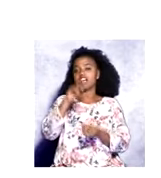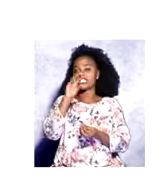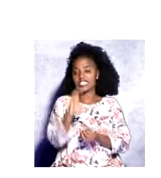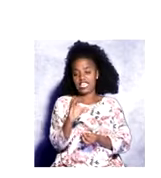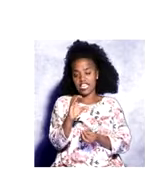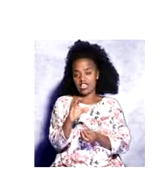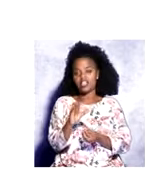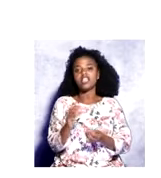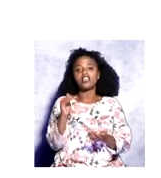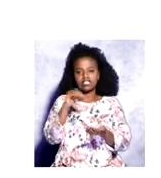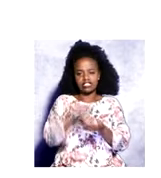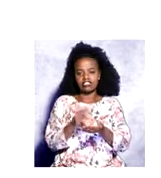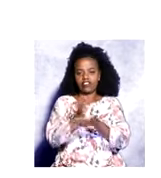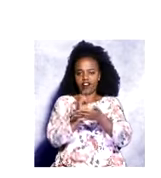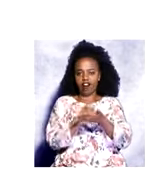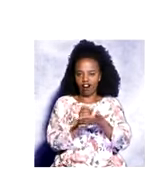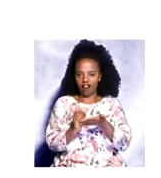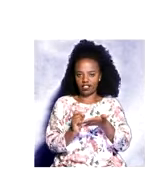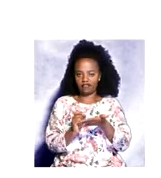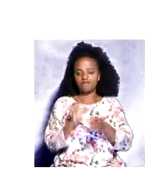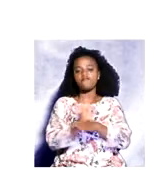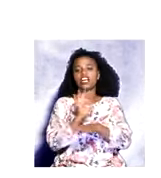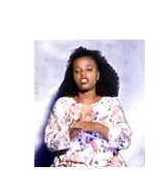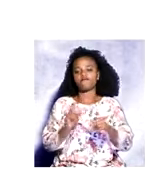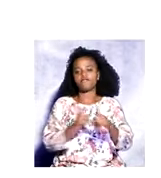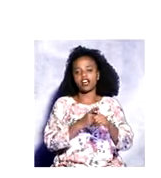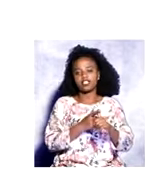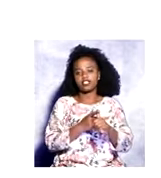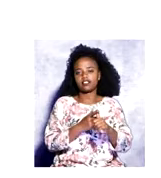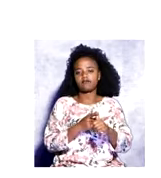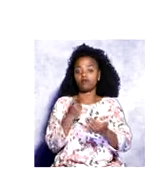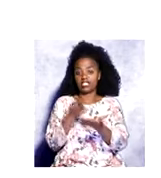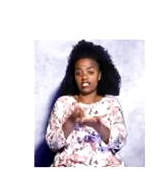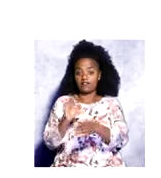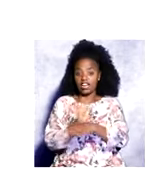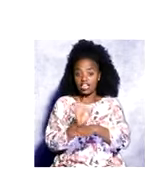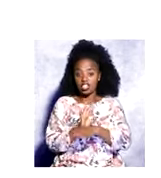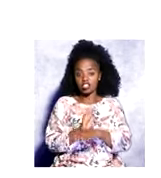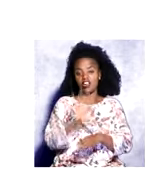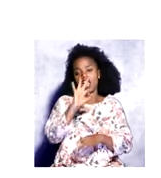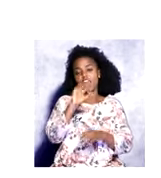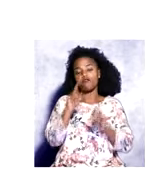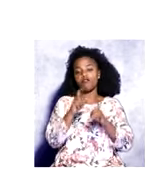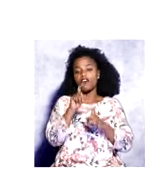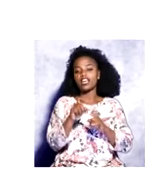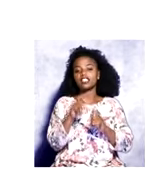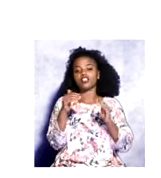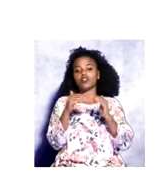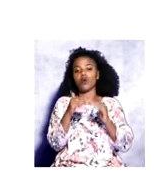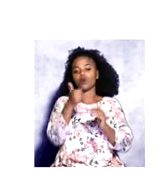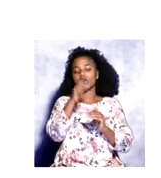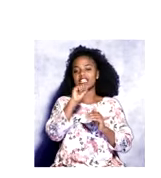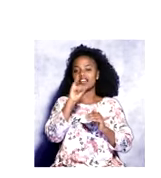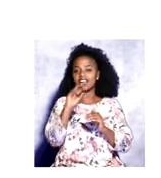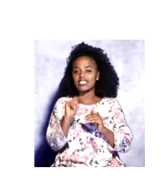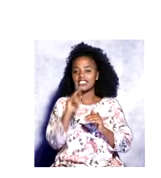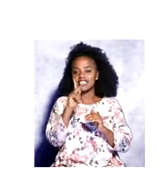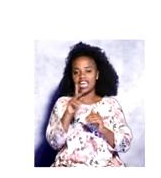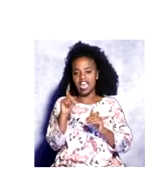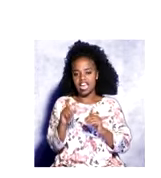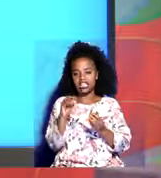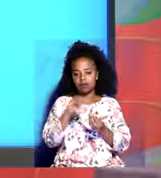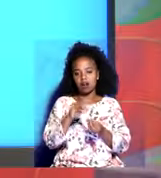function first in this form. Rewrite the function, this function f of x is equal to a sine kx plus b plus c